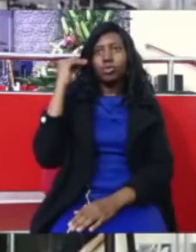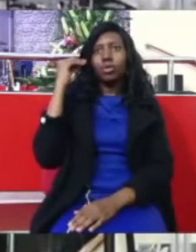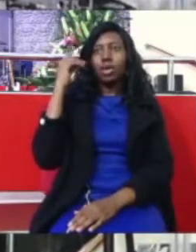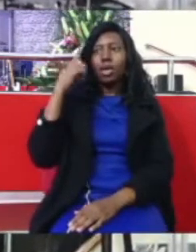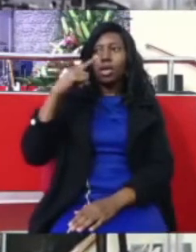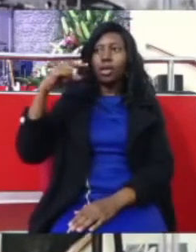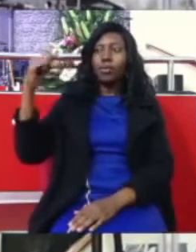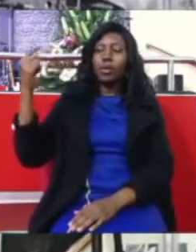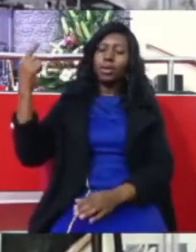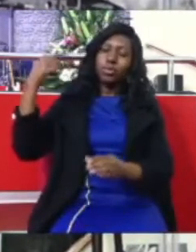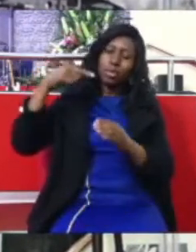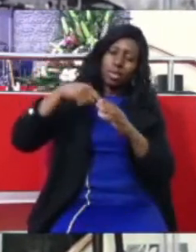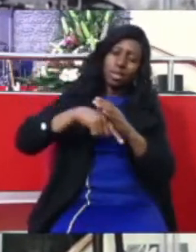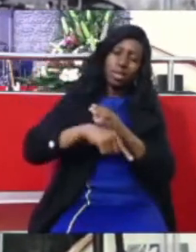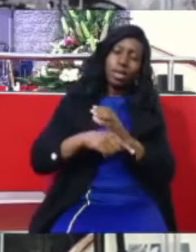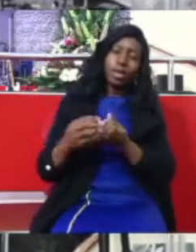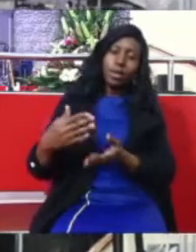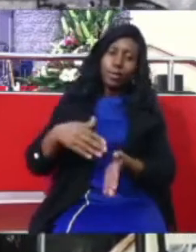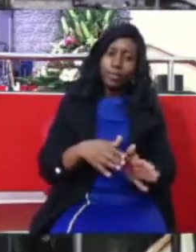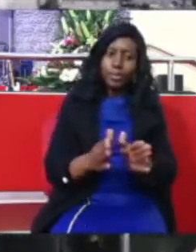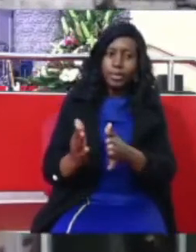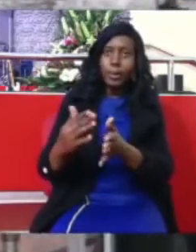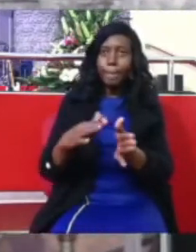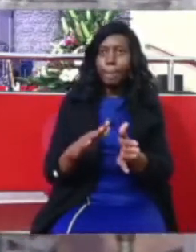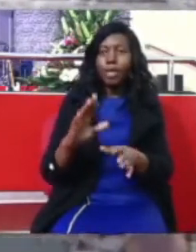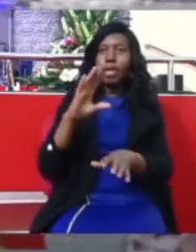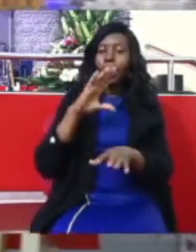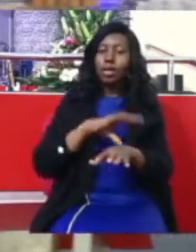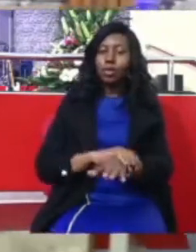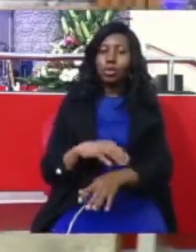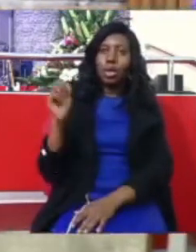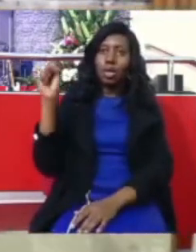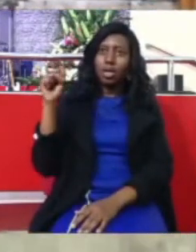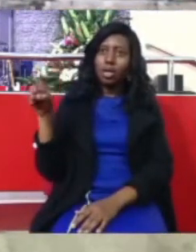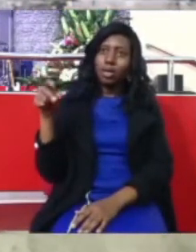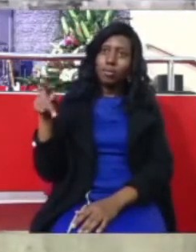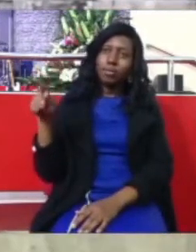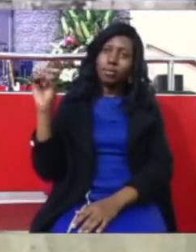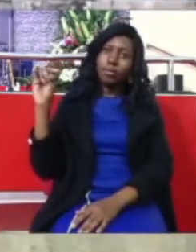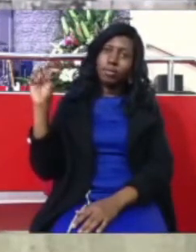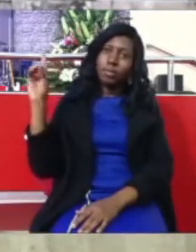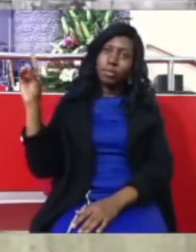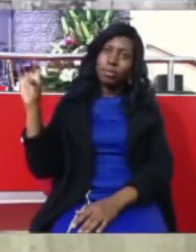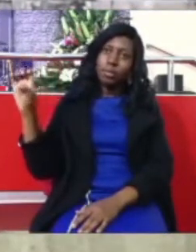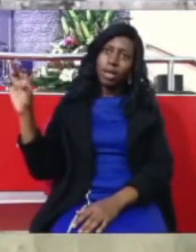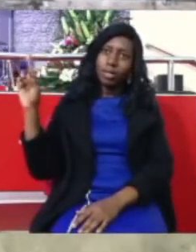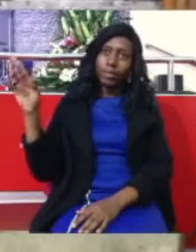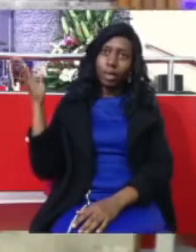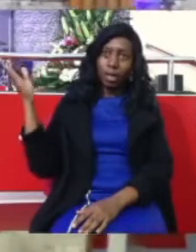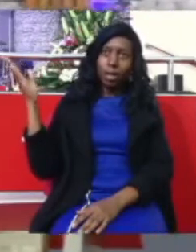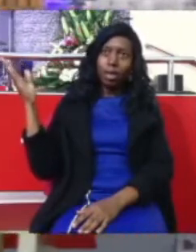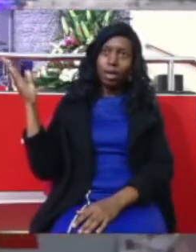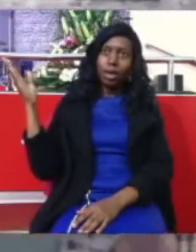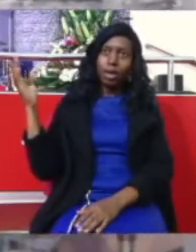see a spider. You know, all along, we have been taught in science, and I think social studies, that a spider has how many legs?